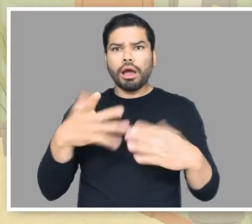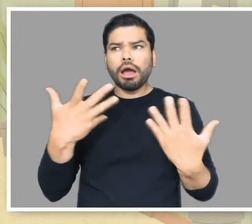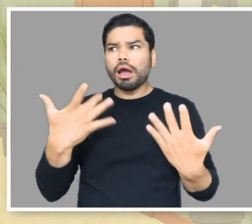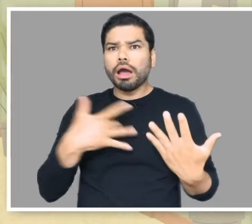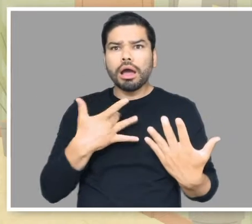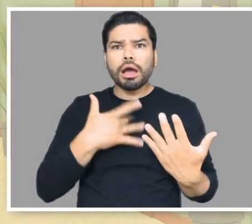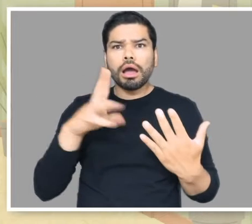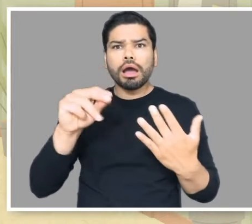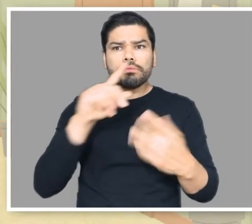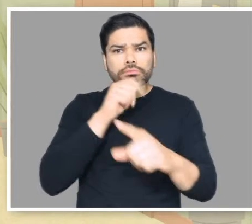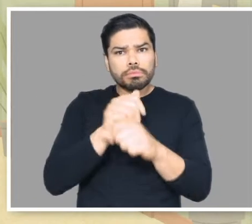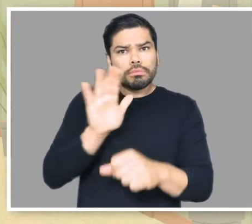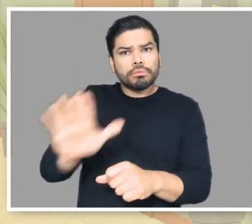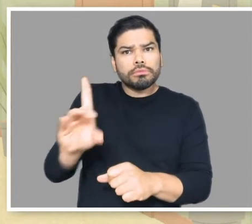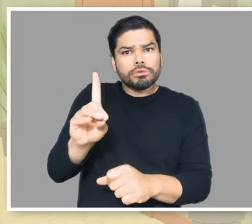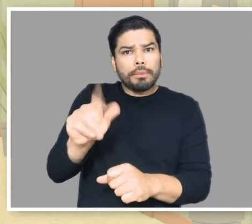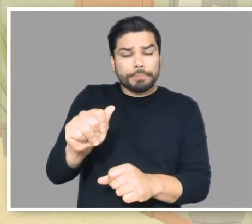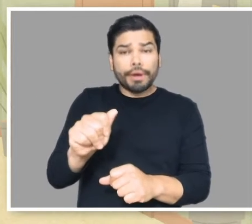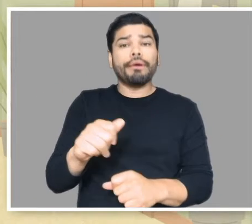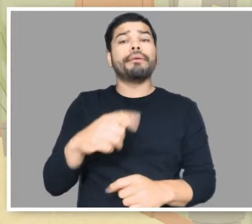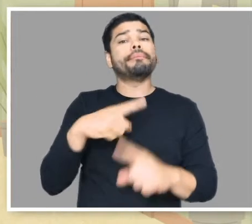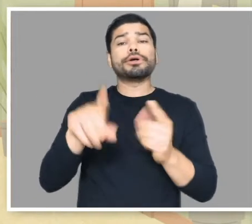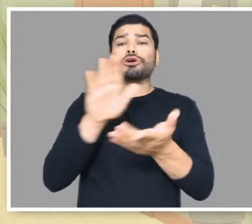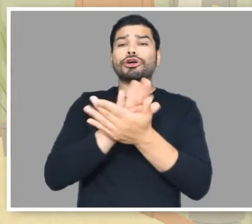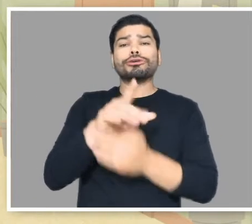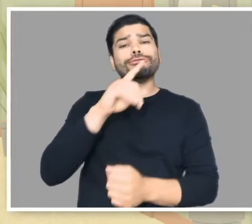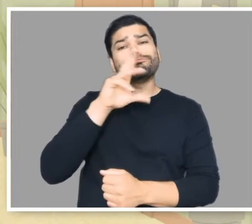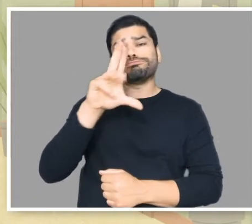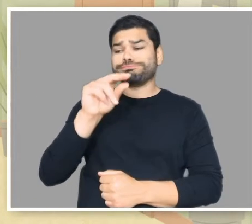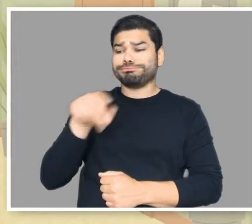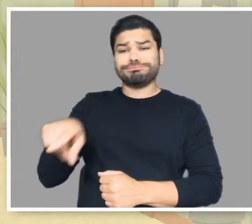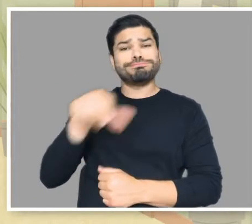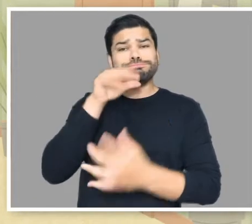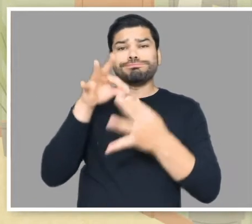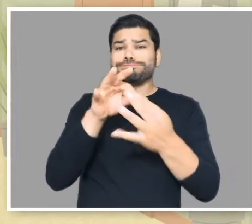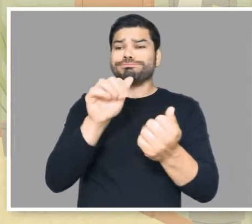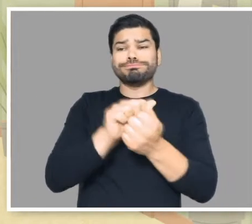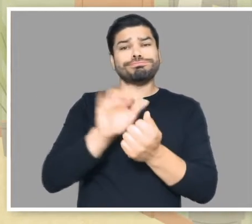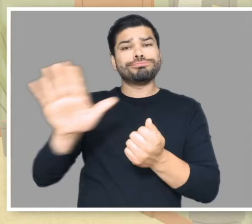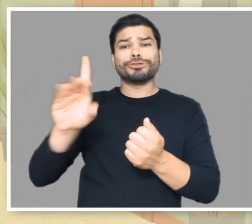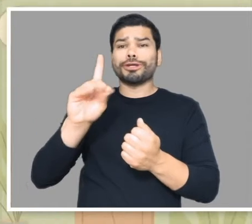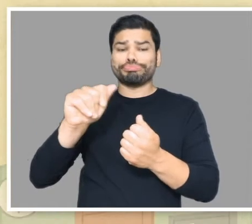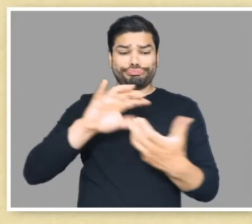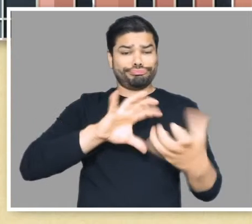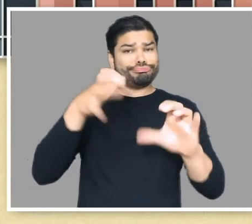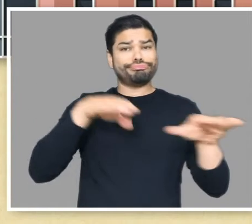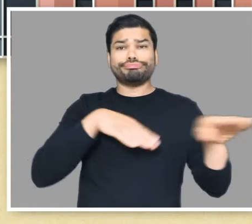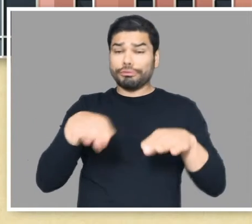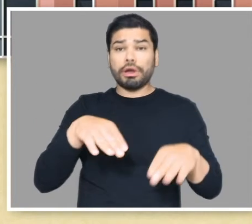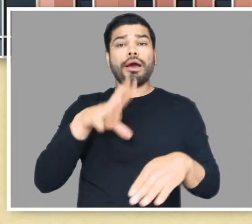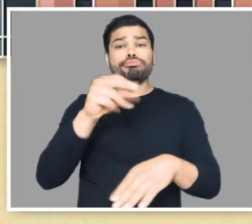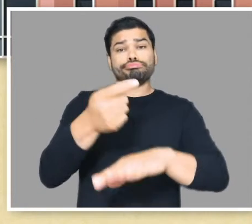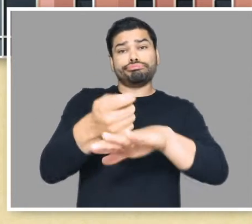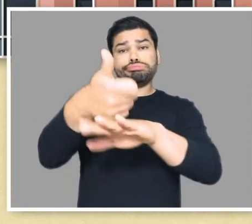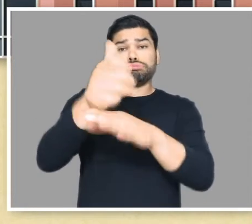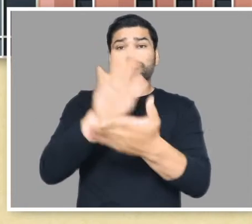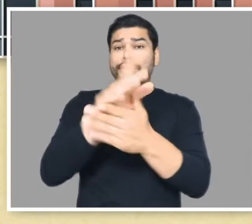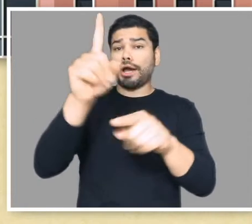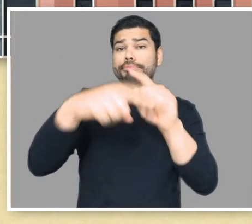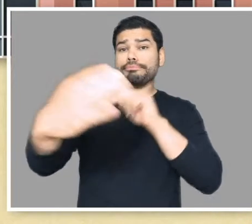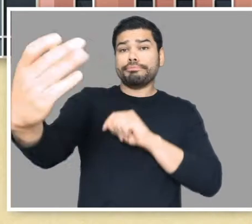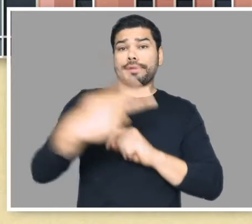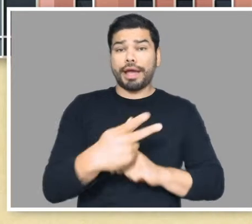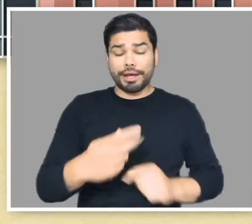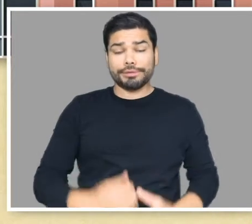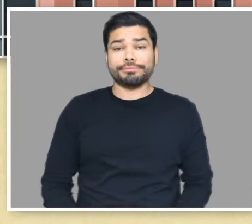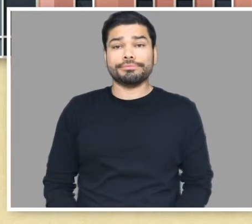suspended or expelled your child for conduct that you believe to be related to your child's disability, but the school says the conduct is